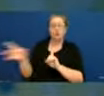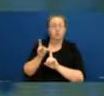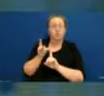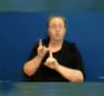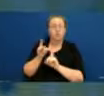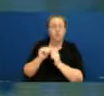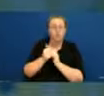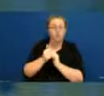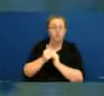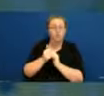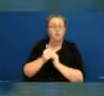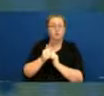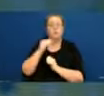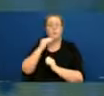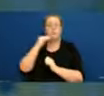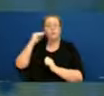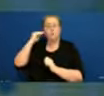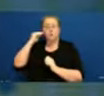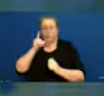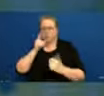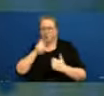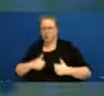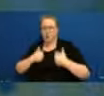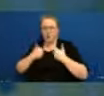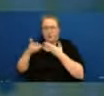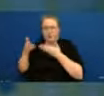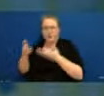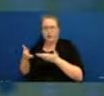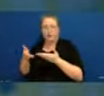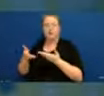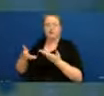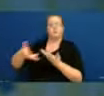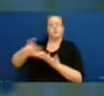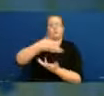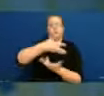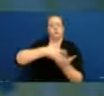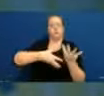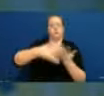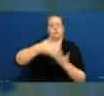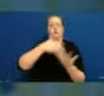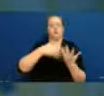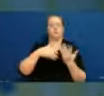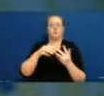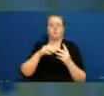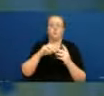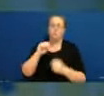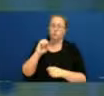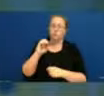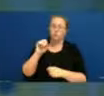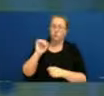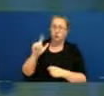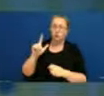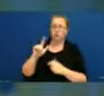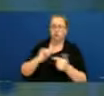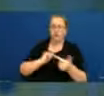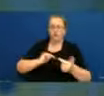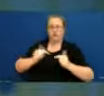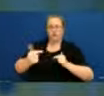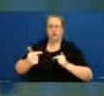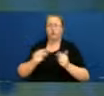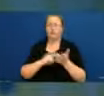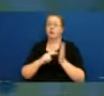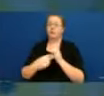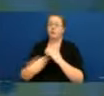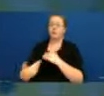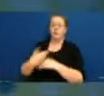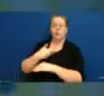is through their households or community interactions. So these are the social interactions we have, whether it's having people over